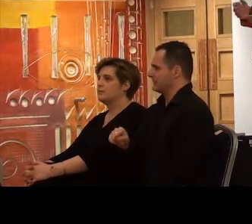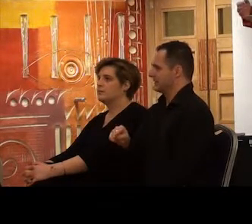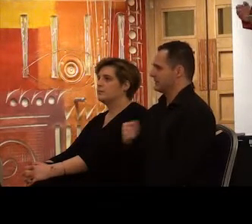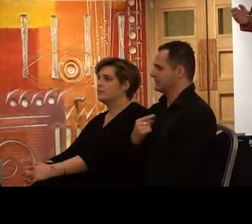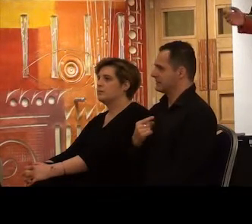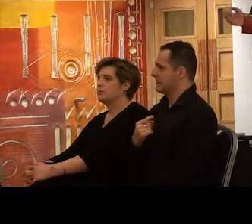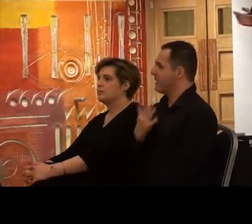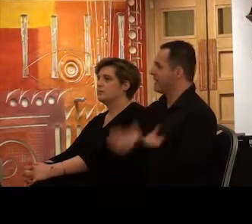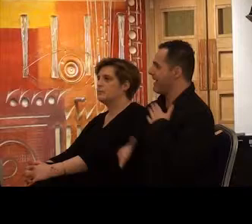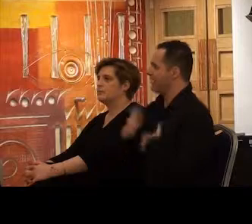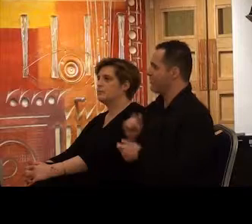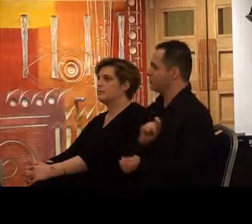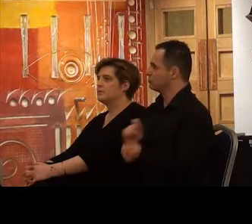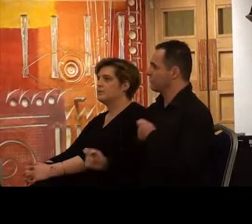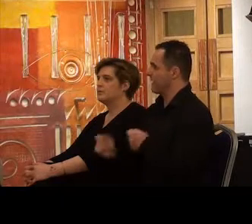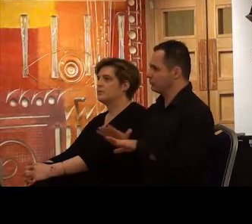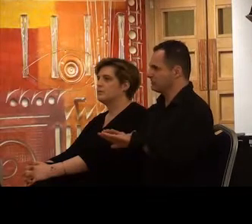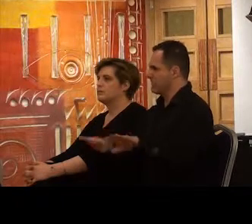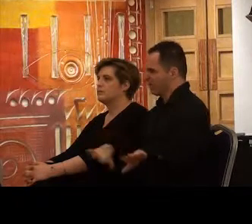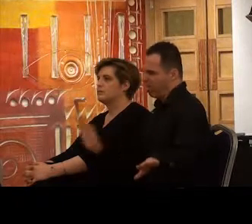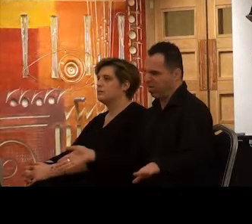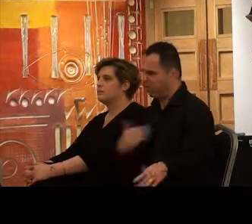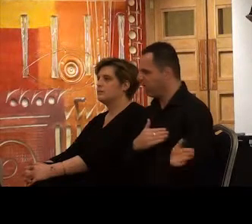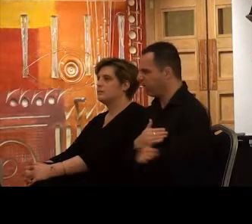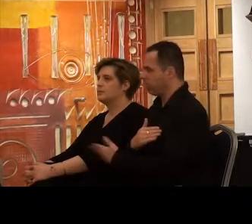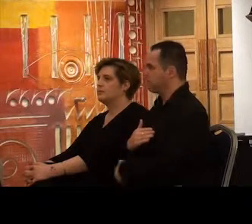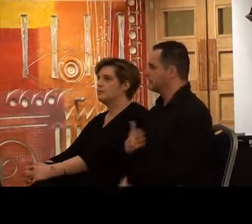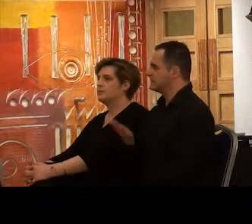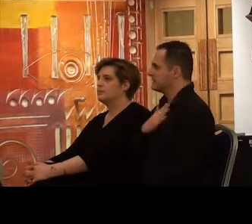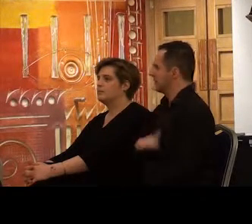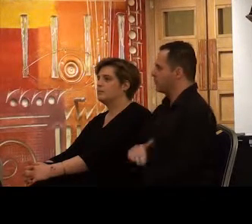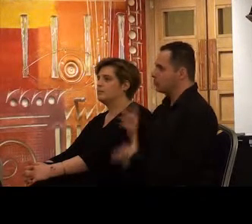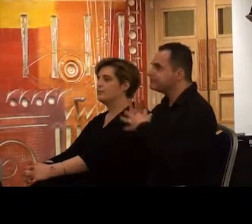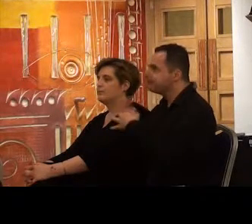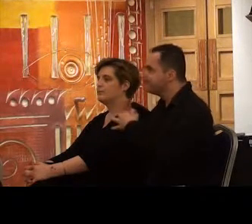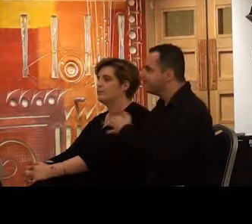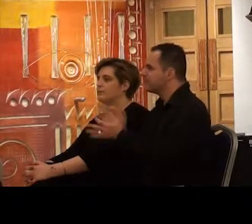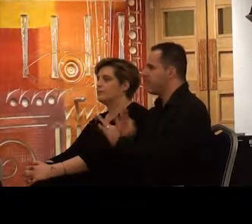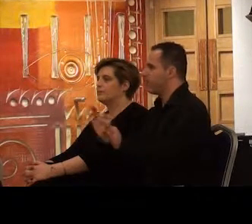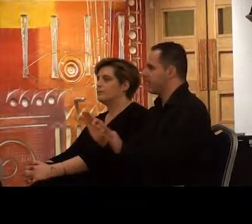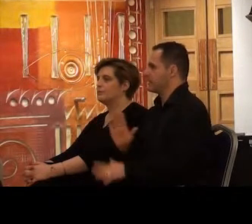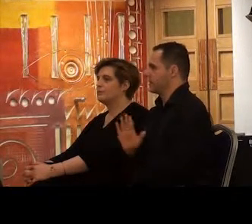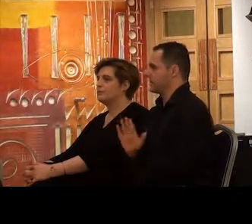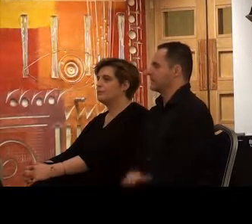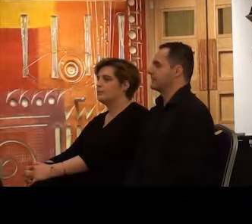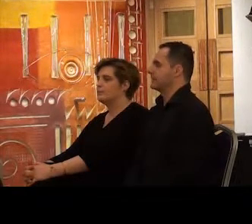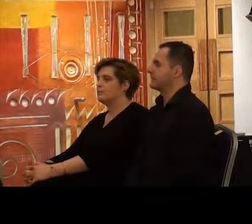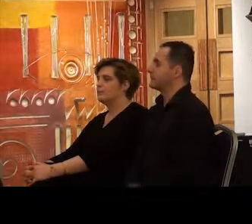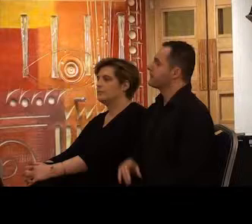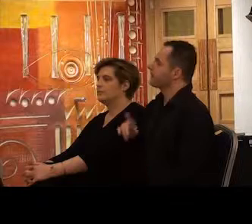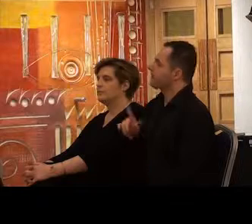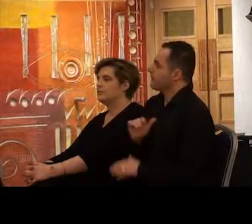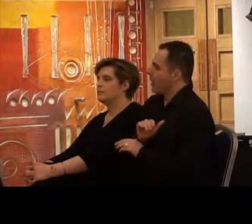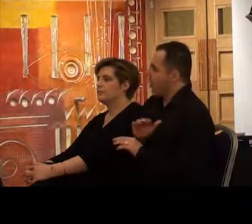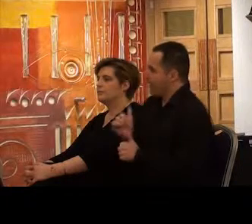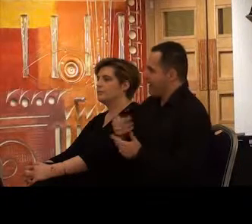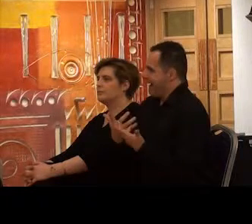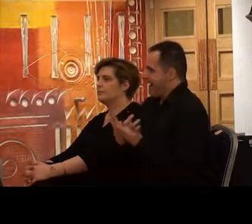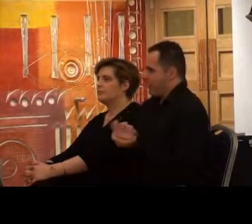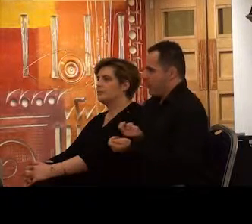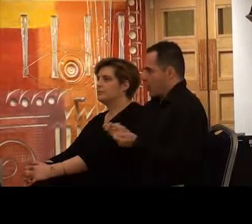table that anybody would put in front of her to help her try and write. She didn't want to do it. The way that we got through